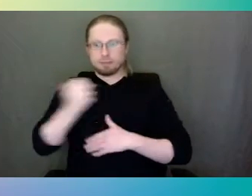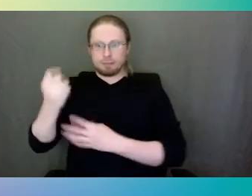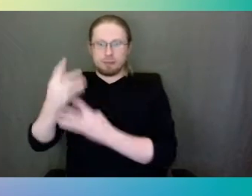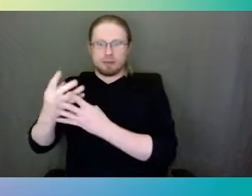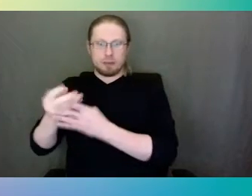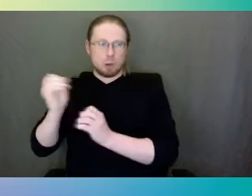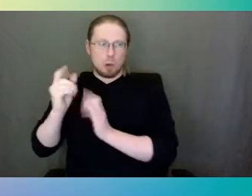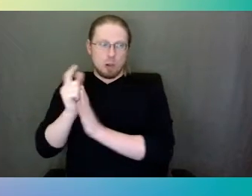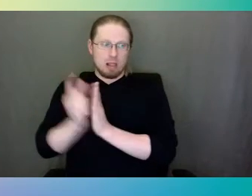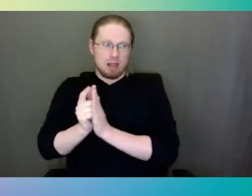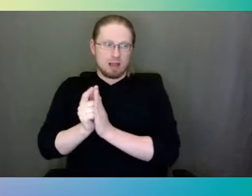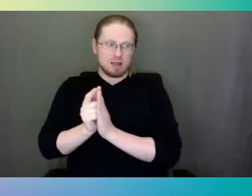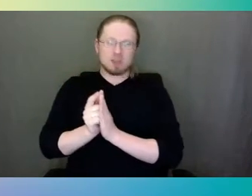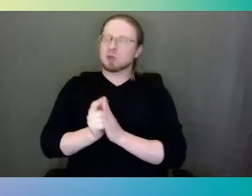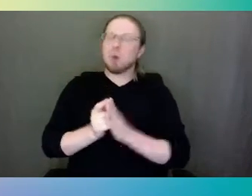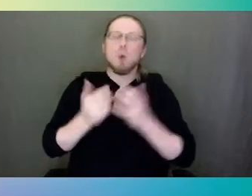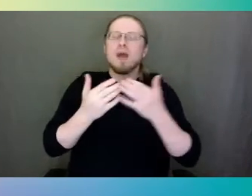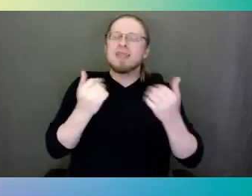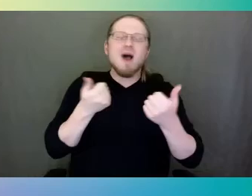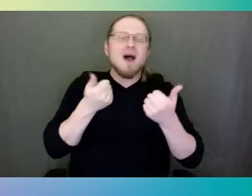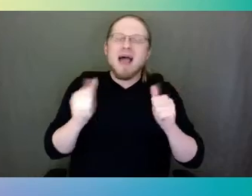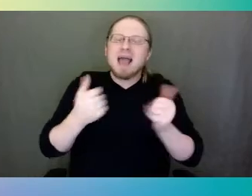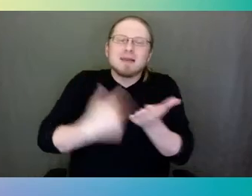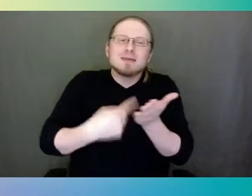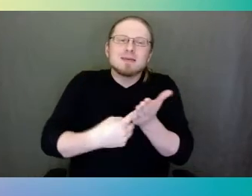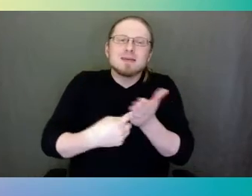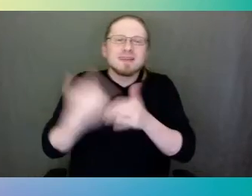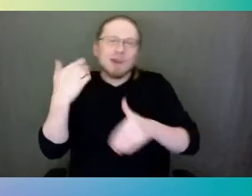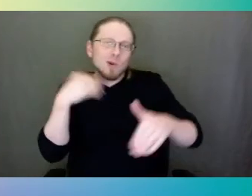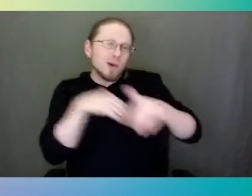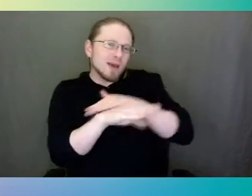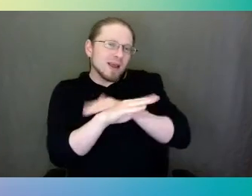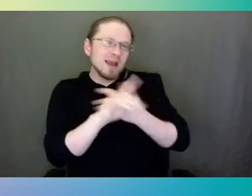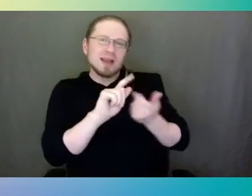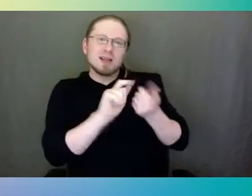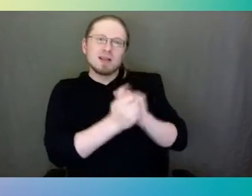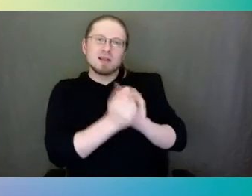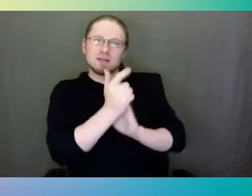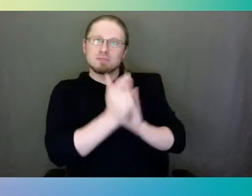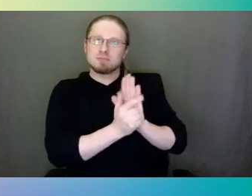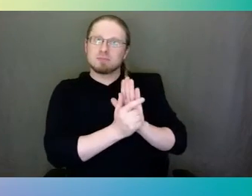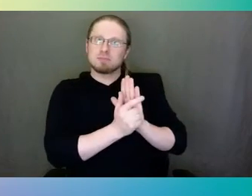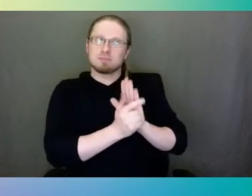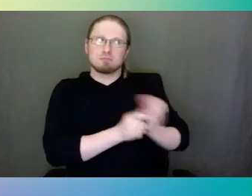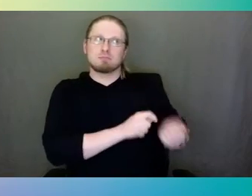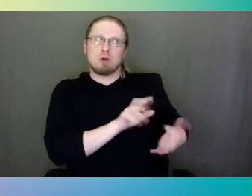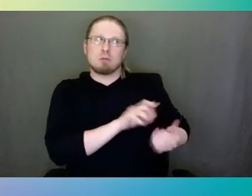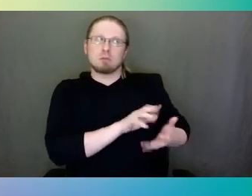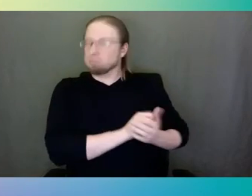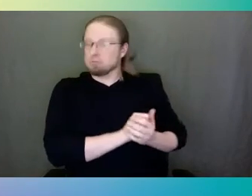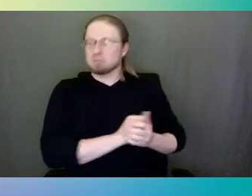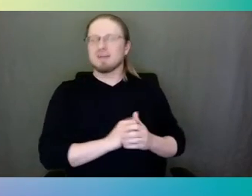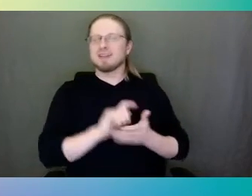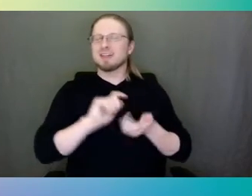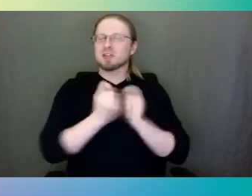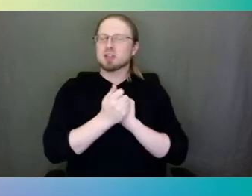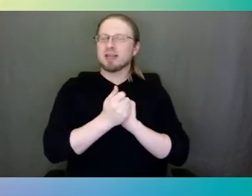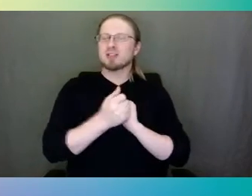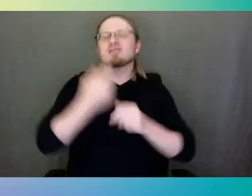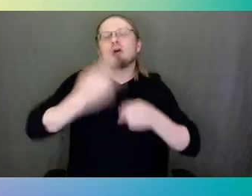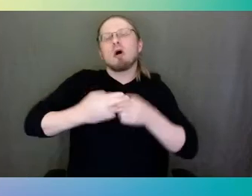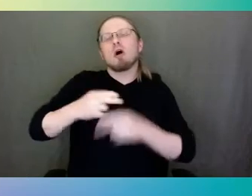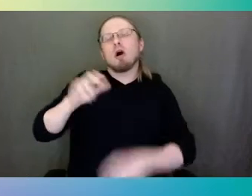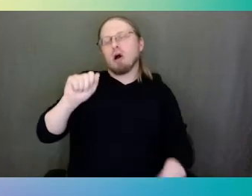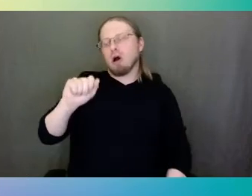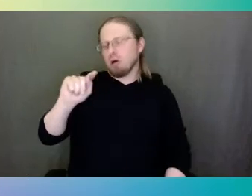without any discussion, they went in there and they changed this. It's called Article 93, and